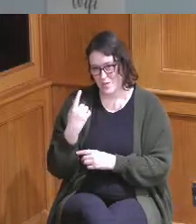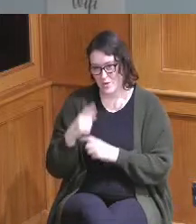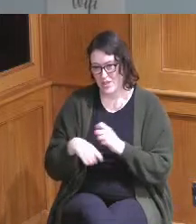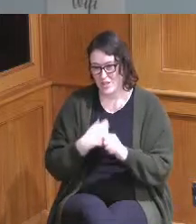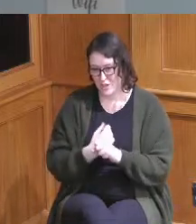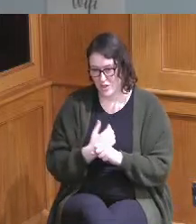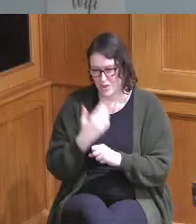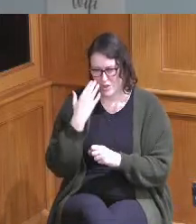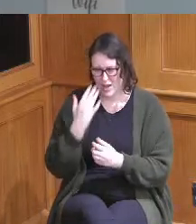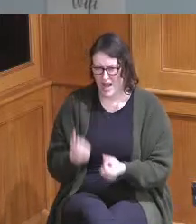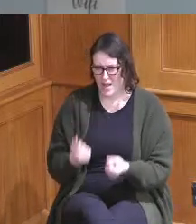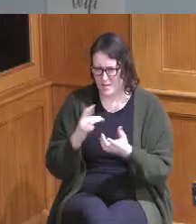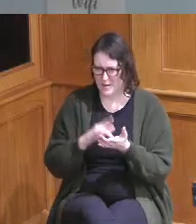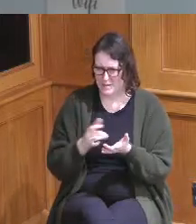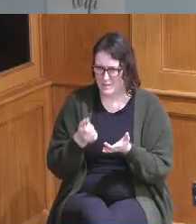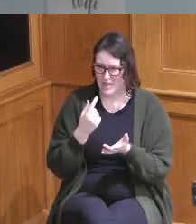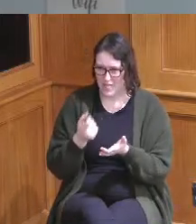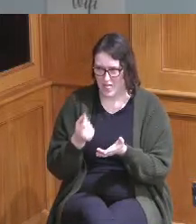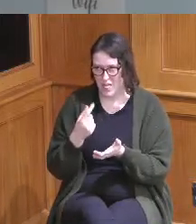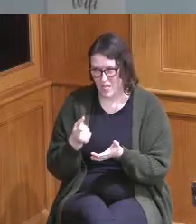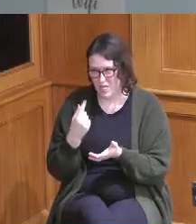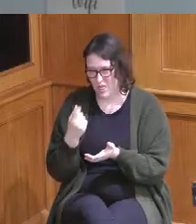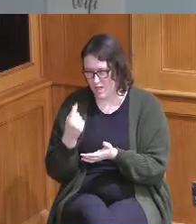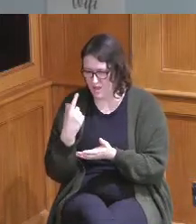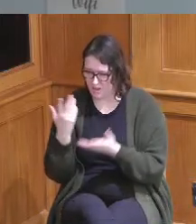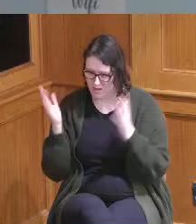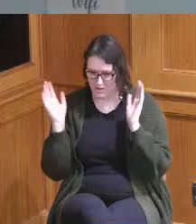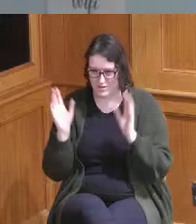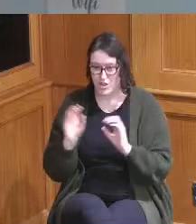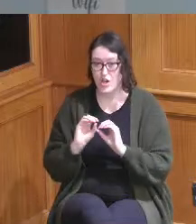You know how many pills I'm taking a day?